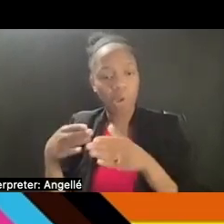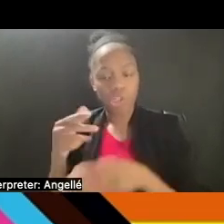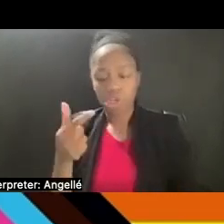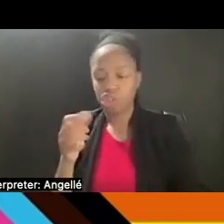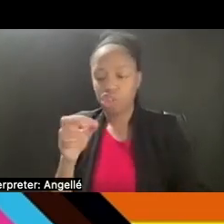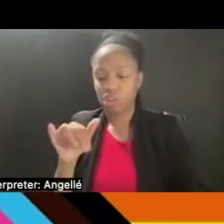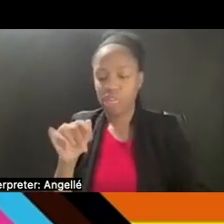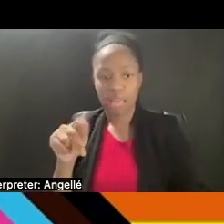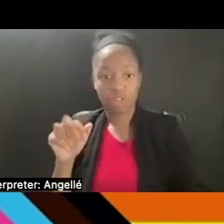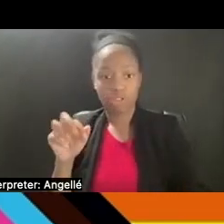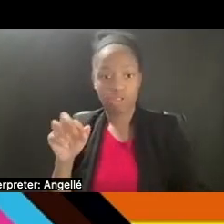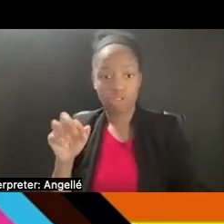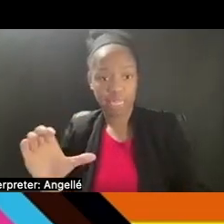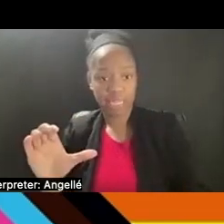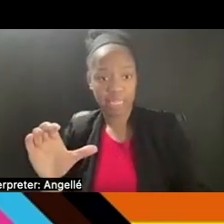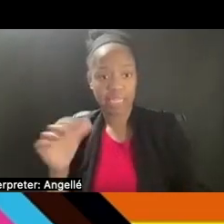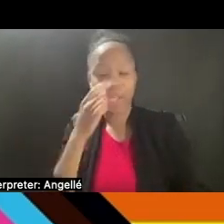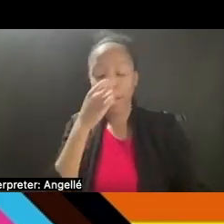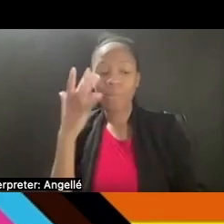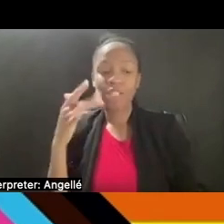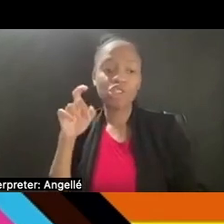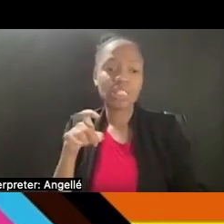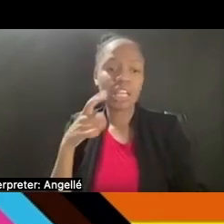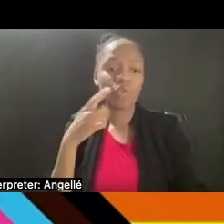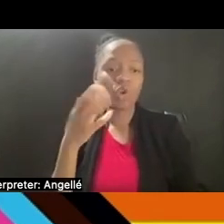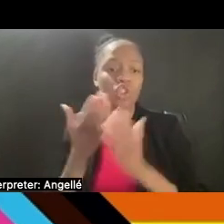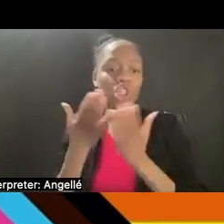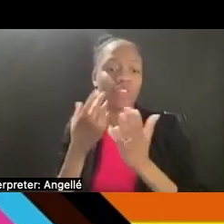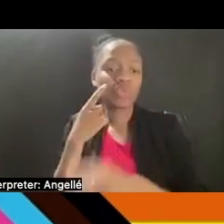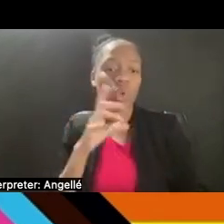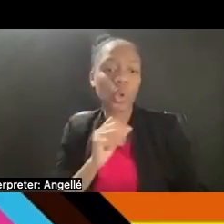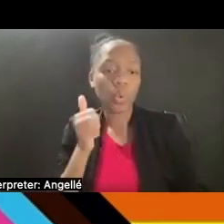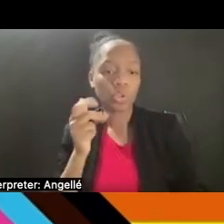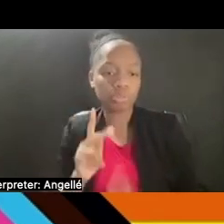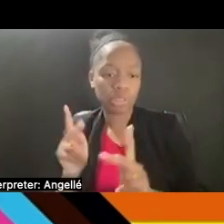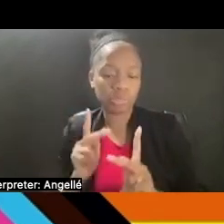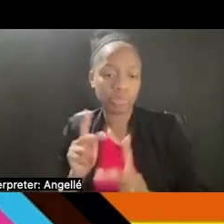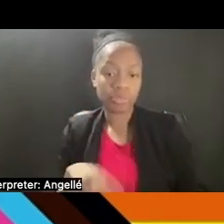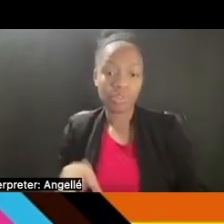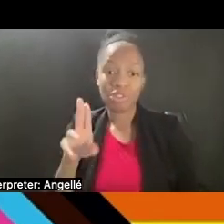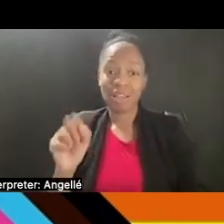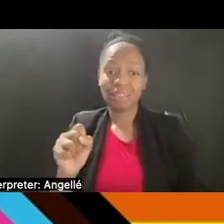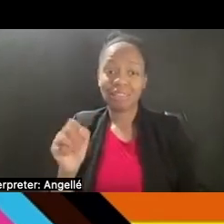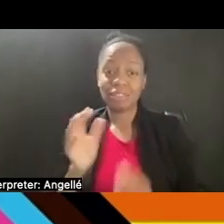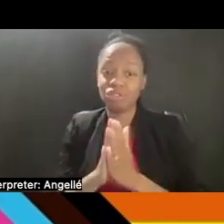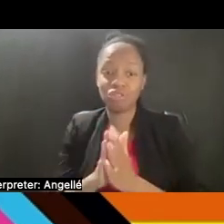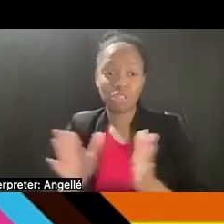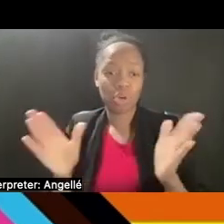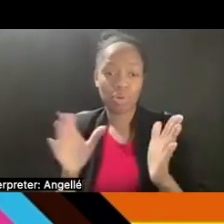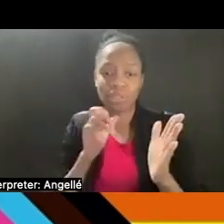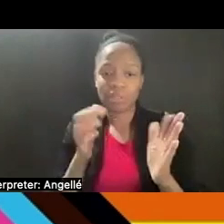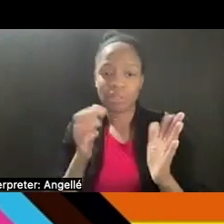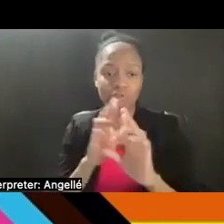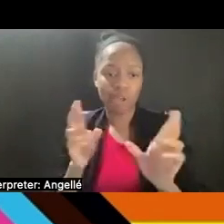great need for service for the elderly. The United States in general is not ready for